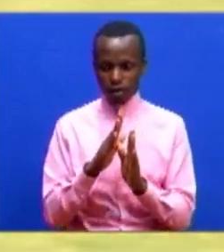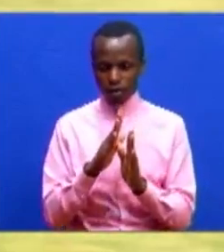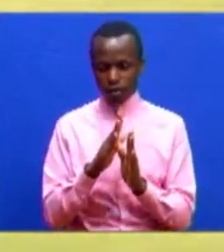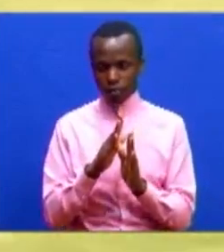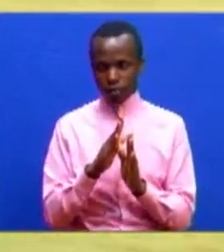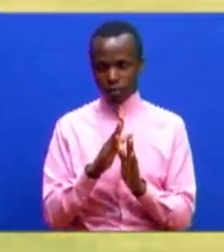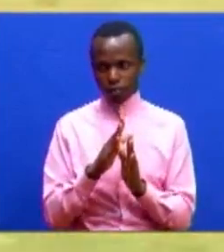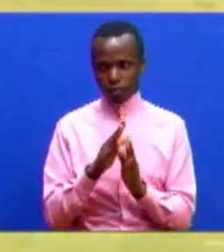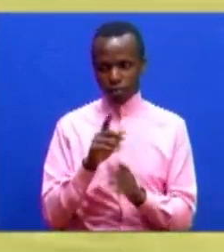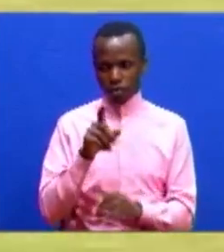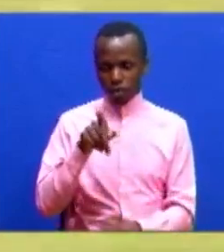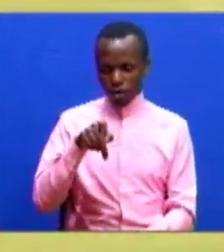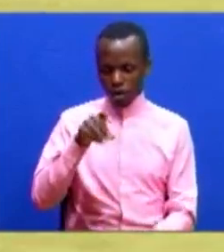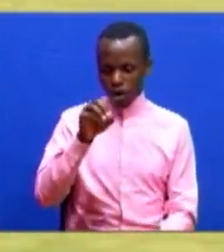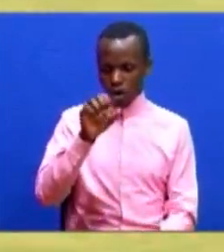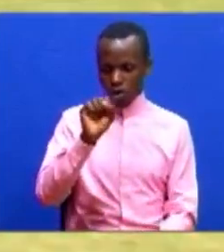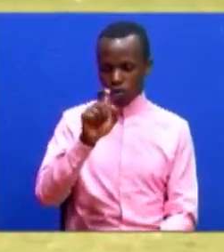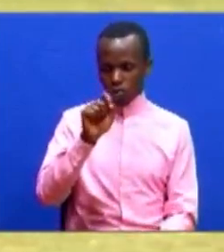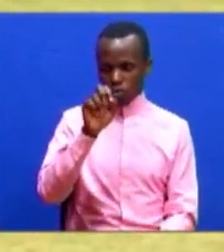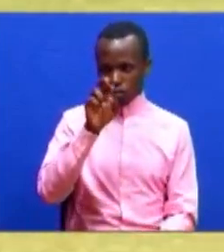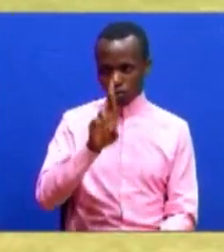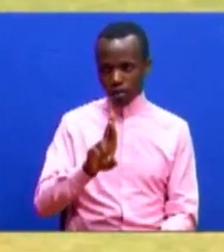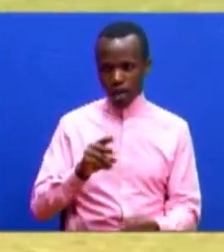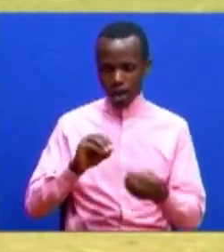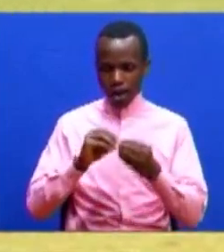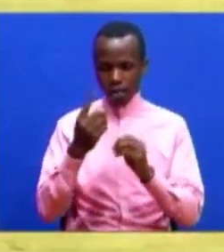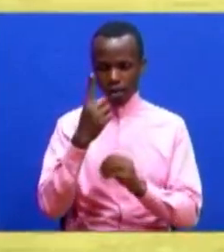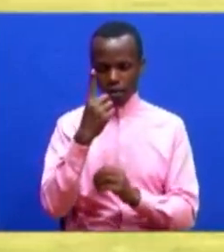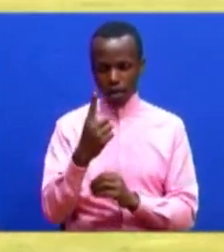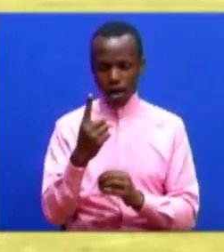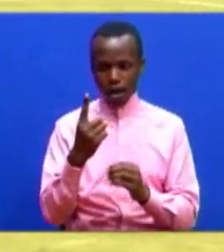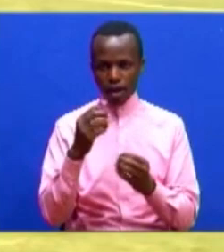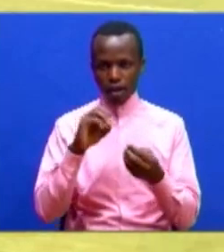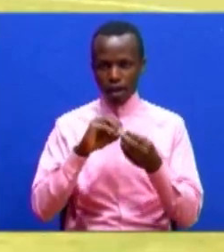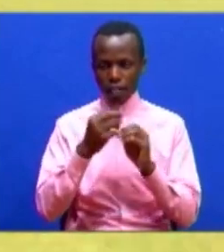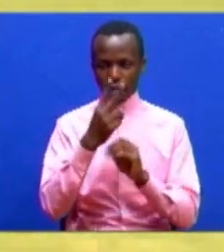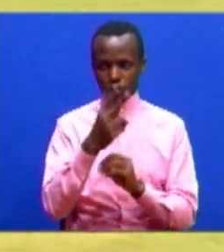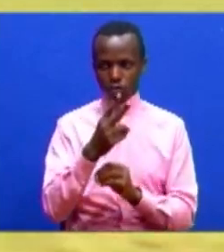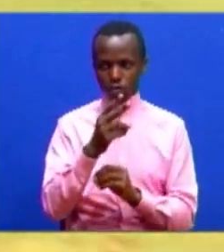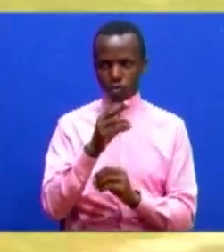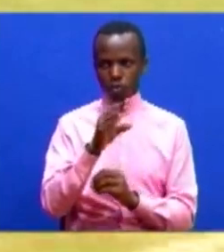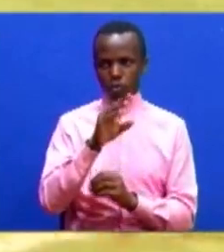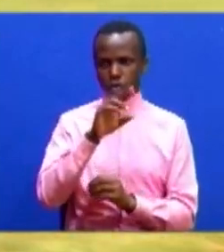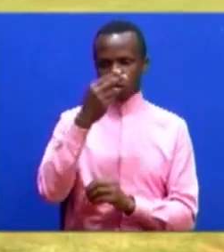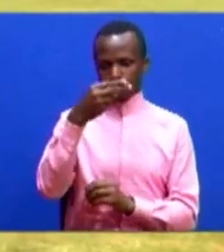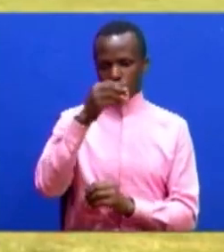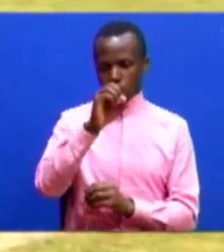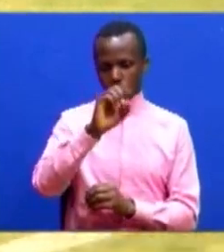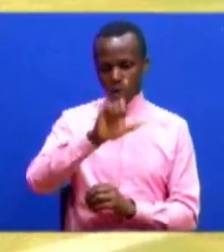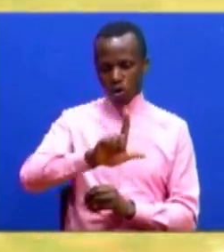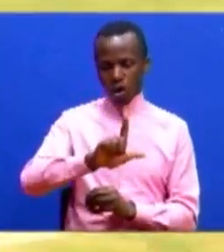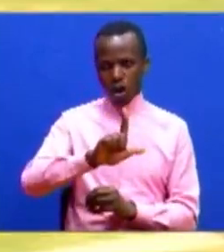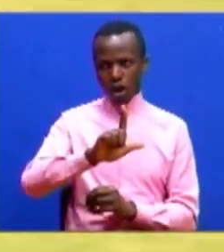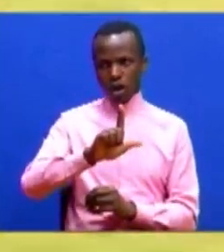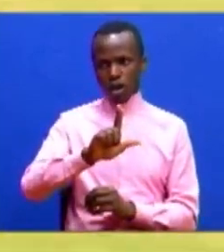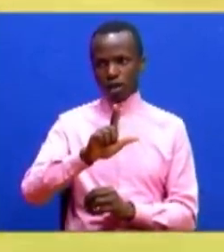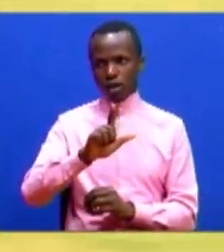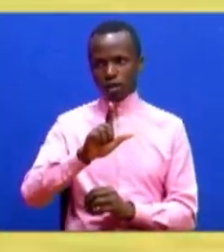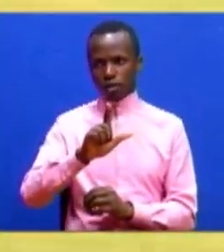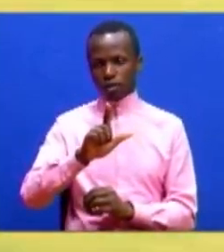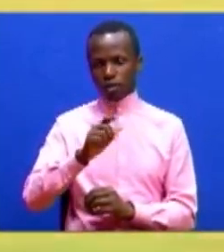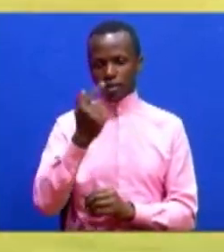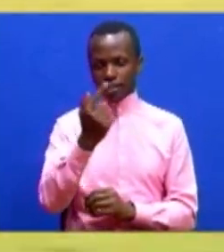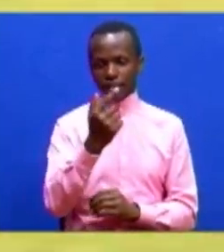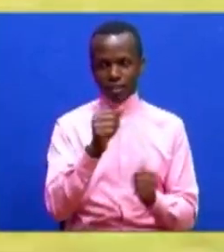ranking with 16 points, followed by Gor Mahia and FKF debutants Muranga Seal, both on 12 points. The